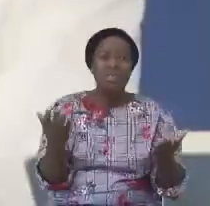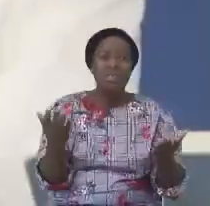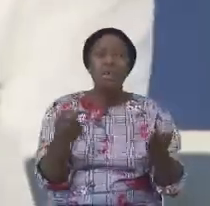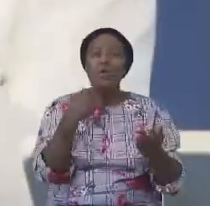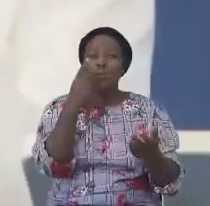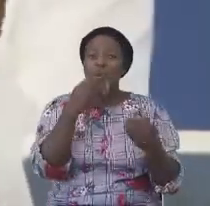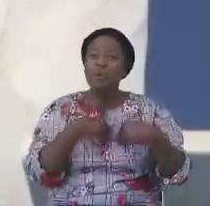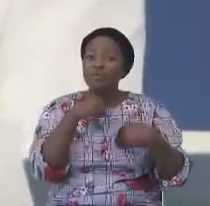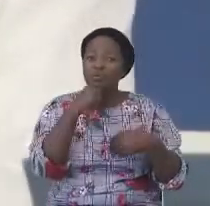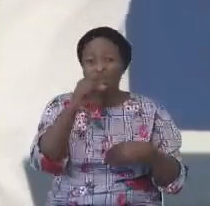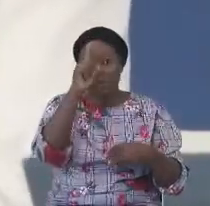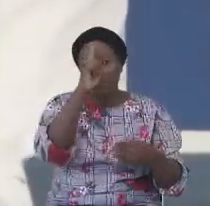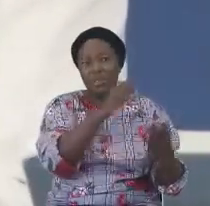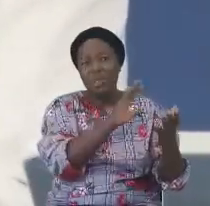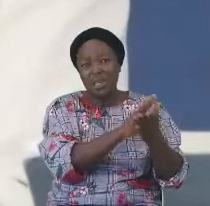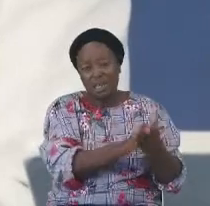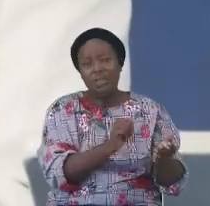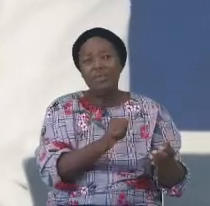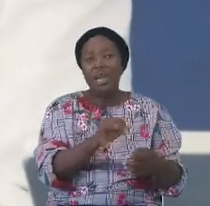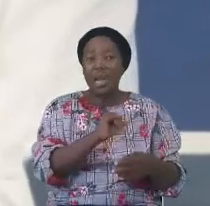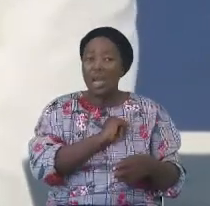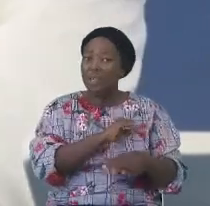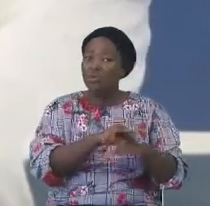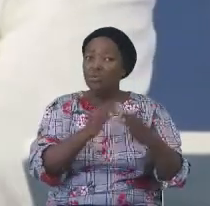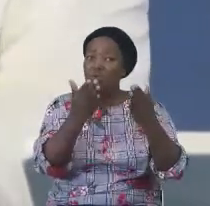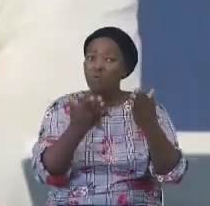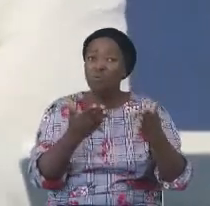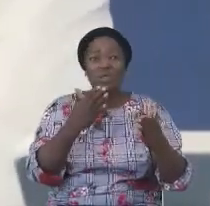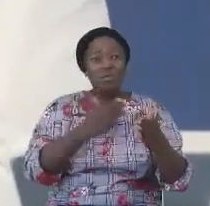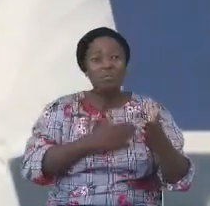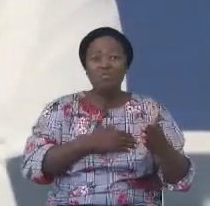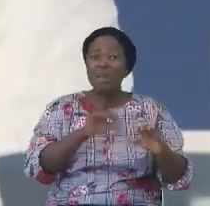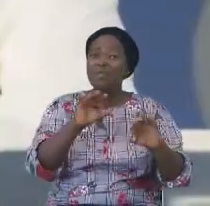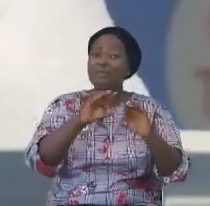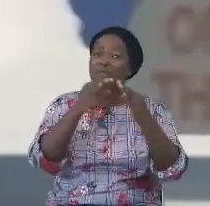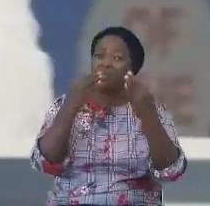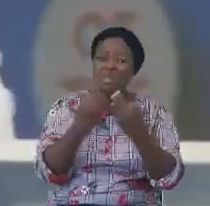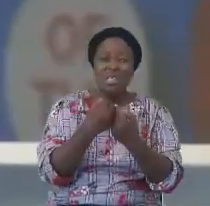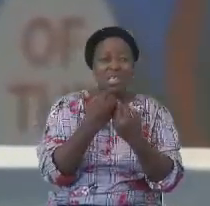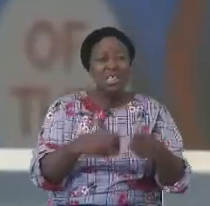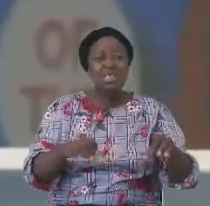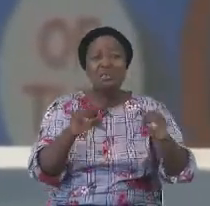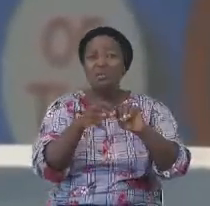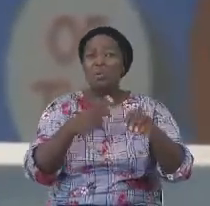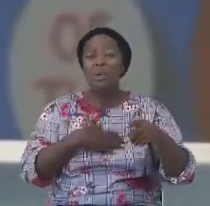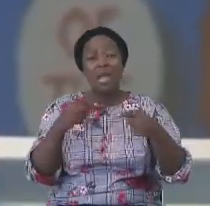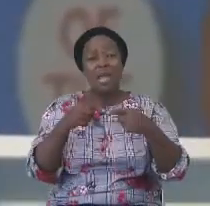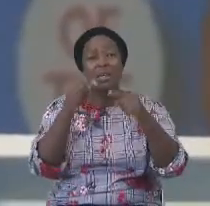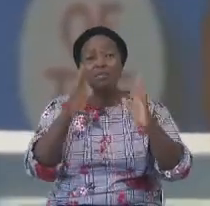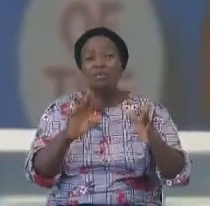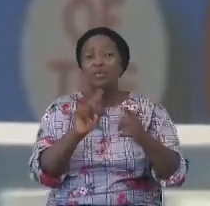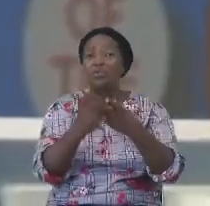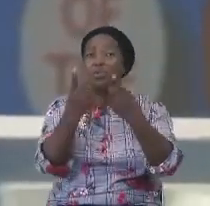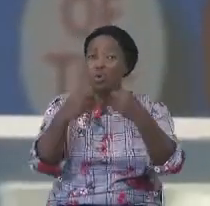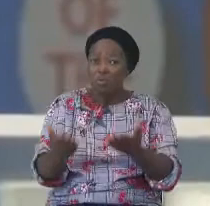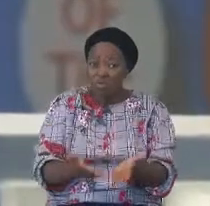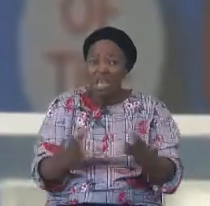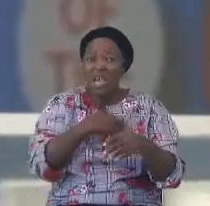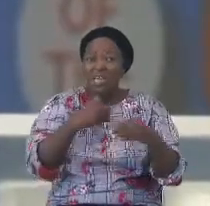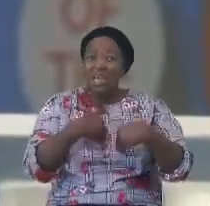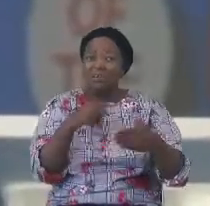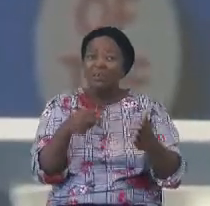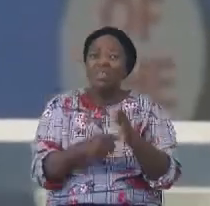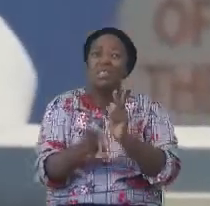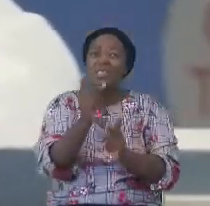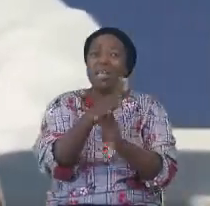see my five brethren who have not believed. I don't want my relatives, even